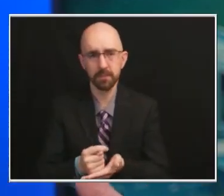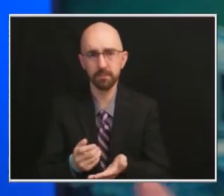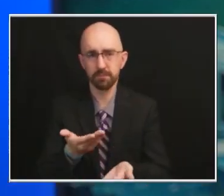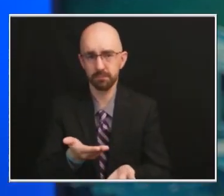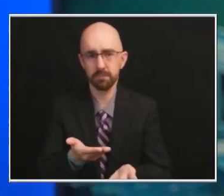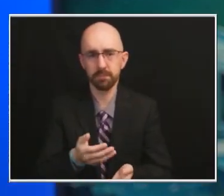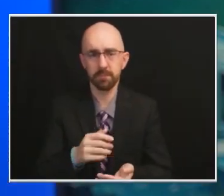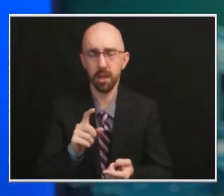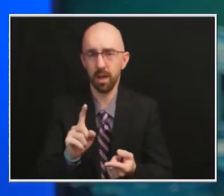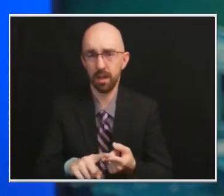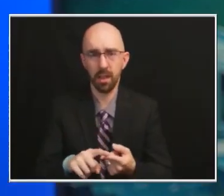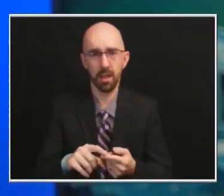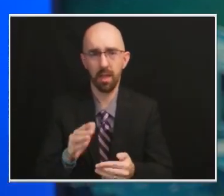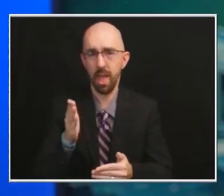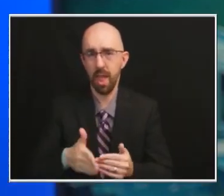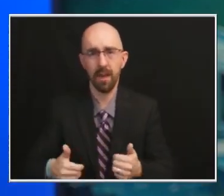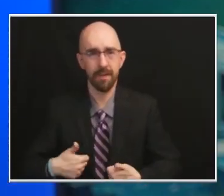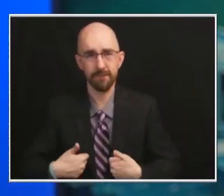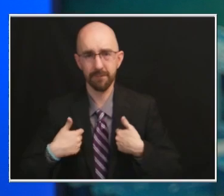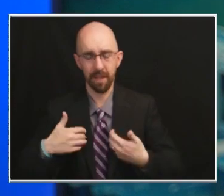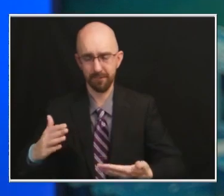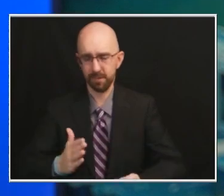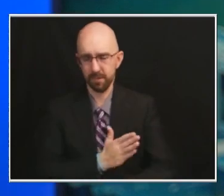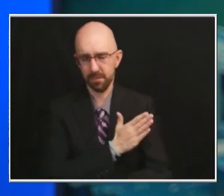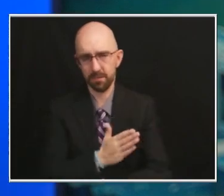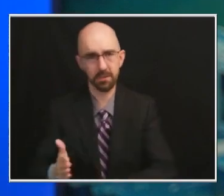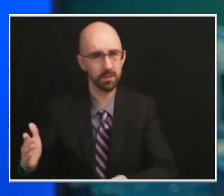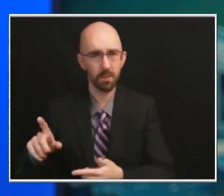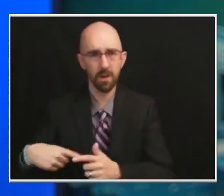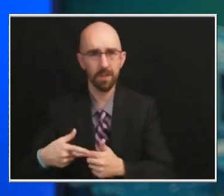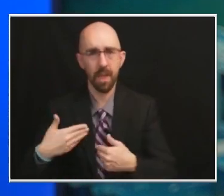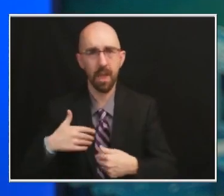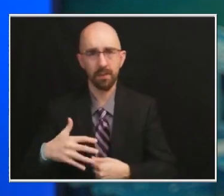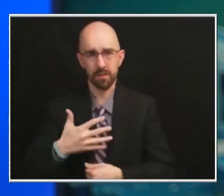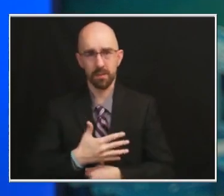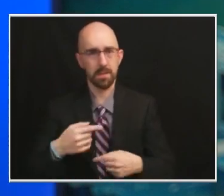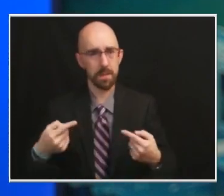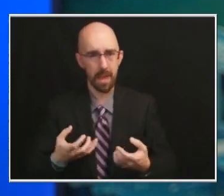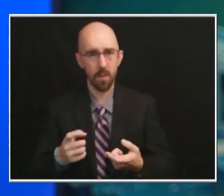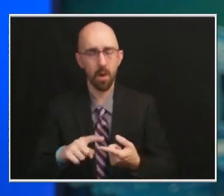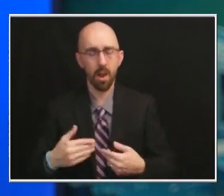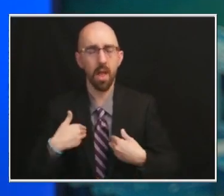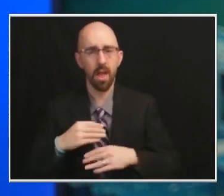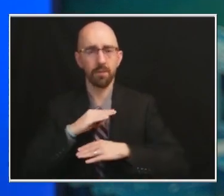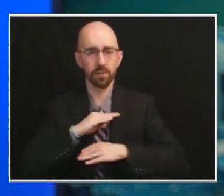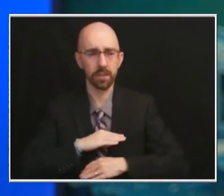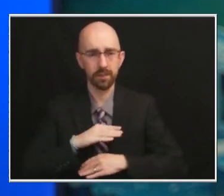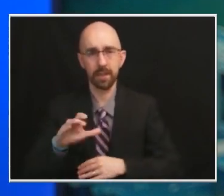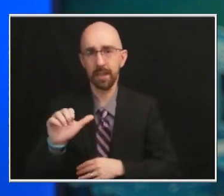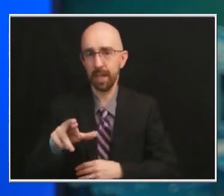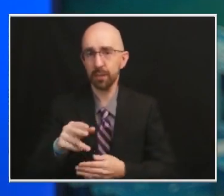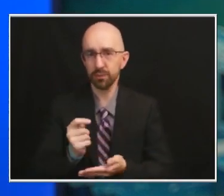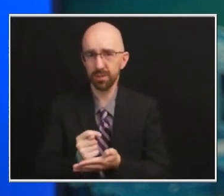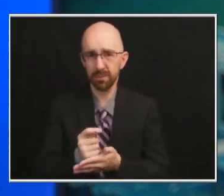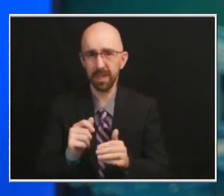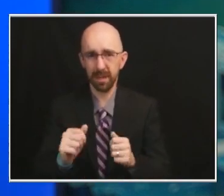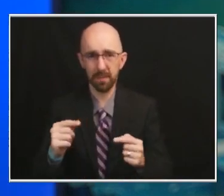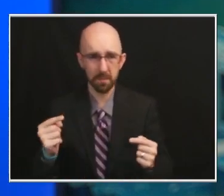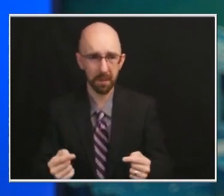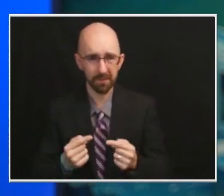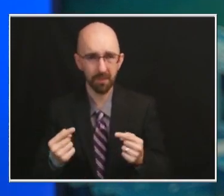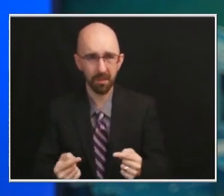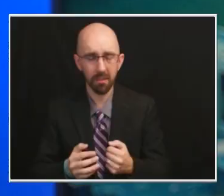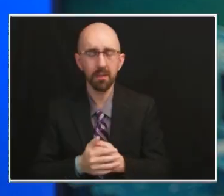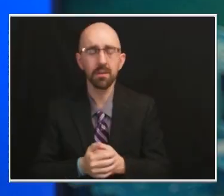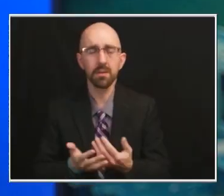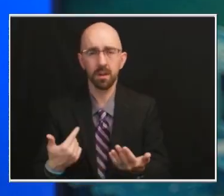of life when they're, if they're having pelvic pain and they want some relief. Cancer treatment can be painful. Yes. And so we've